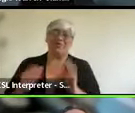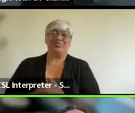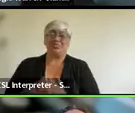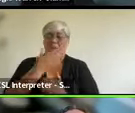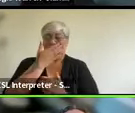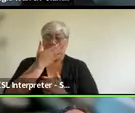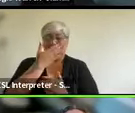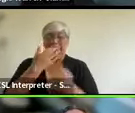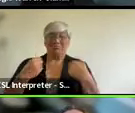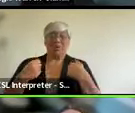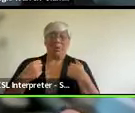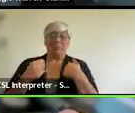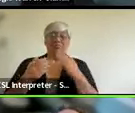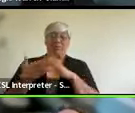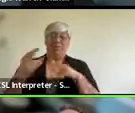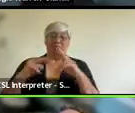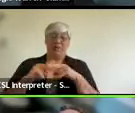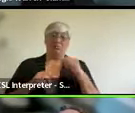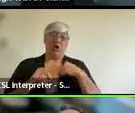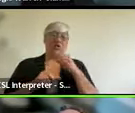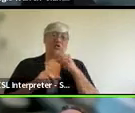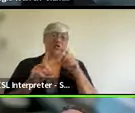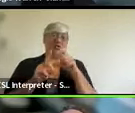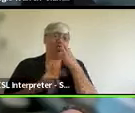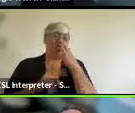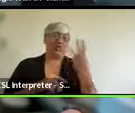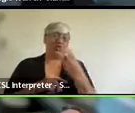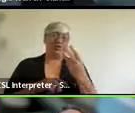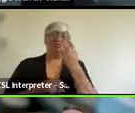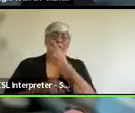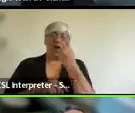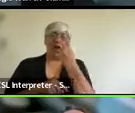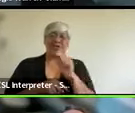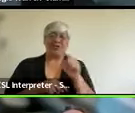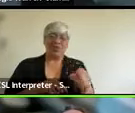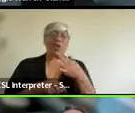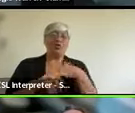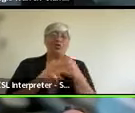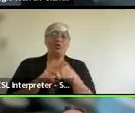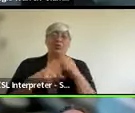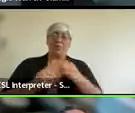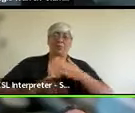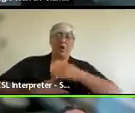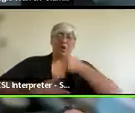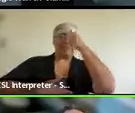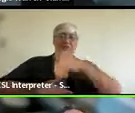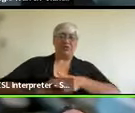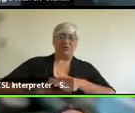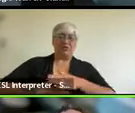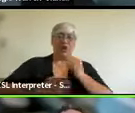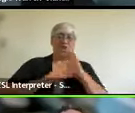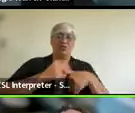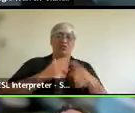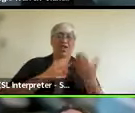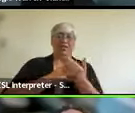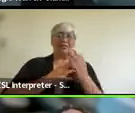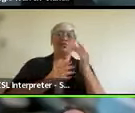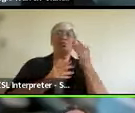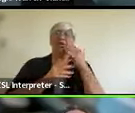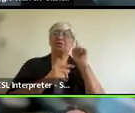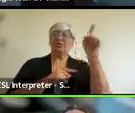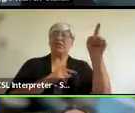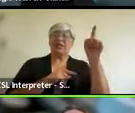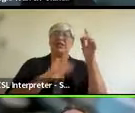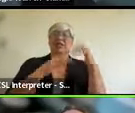As a parent and caregiver of a 13-year-old blind girl, I want to draw a comparison between our experiences of accessibility in the USA and